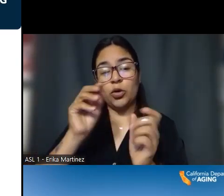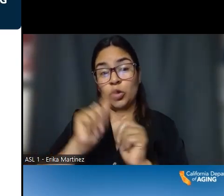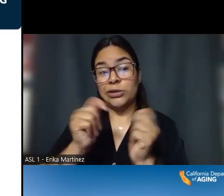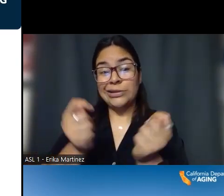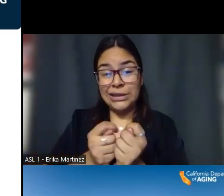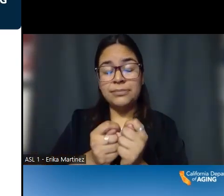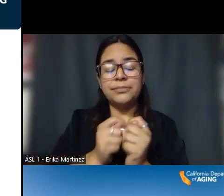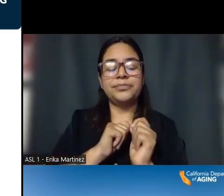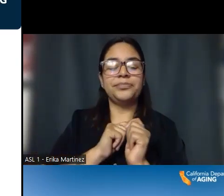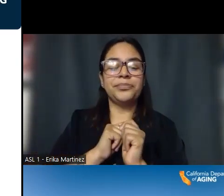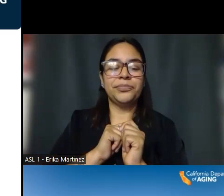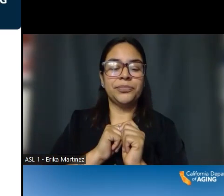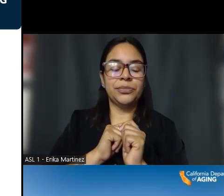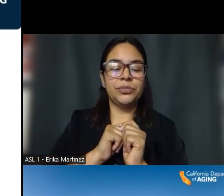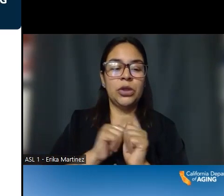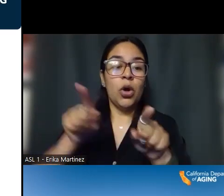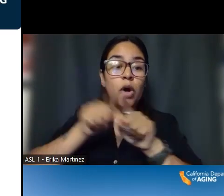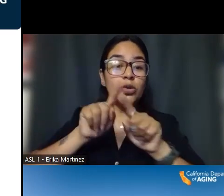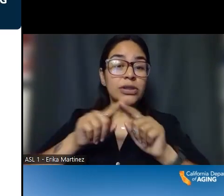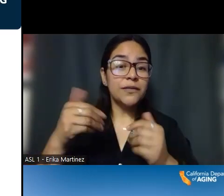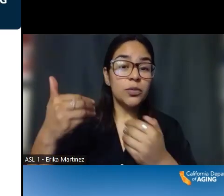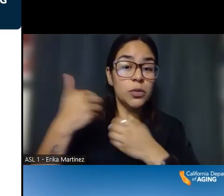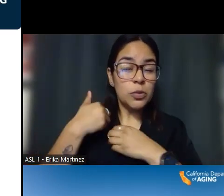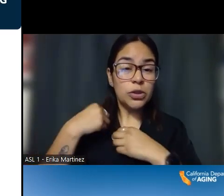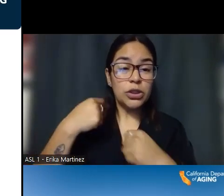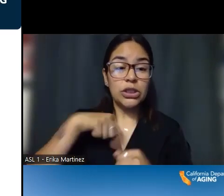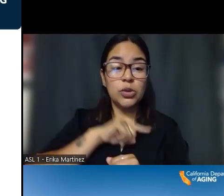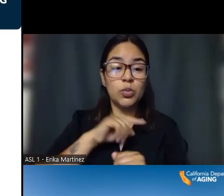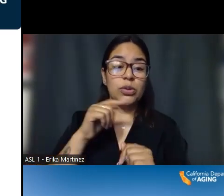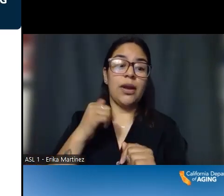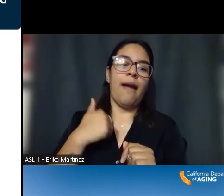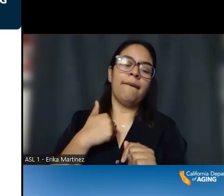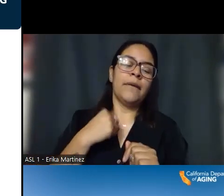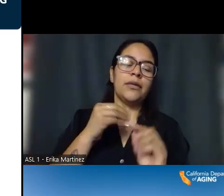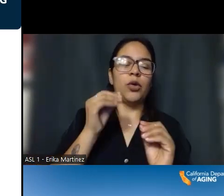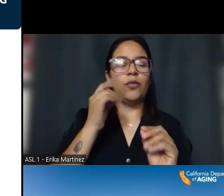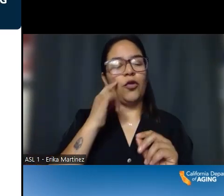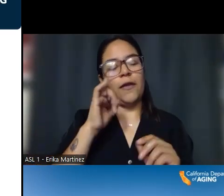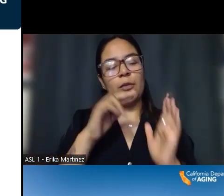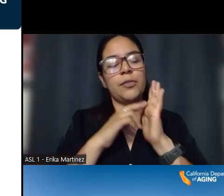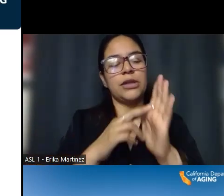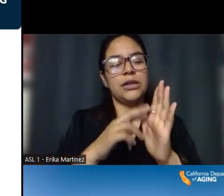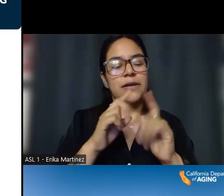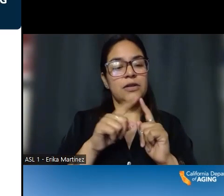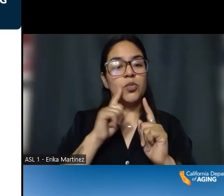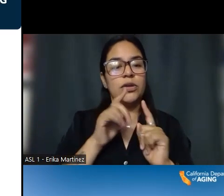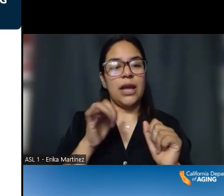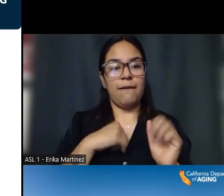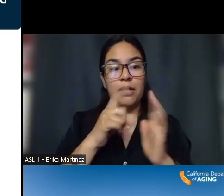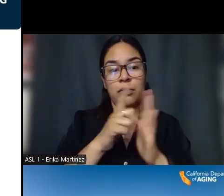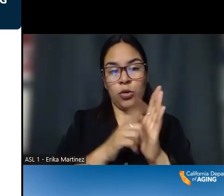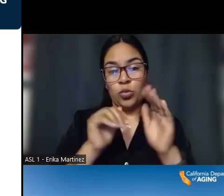some additional responsibilities, as I mentioned before, is mandated reporting and providing contact information to appropriate legal services.